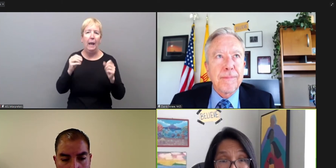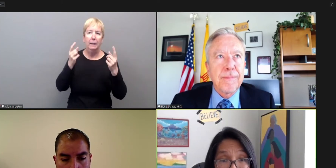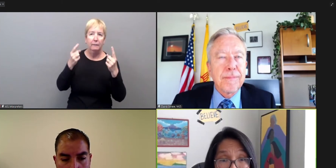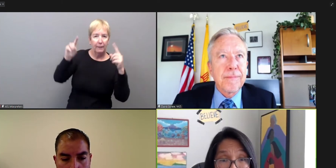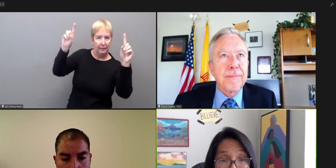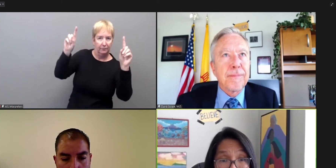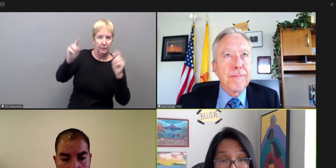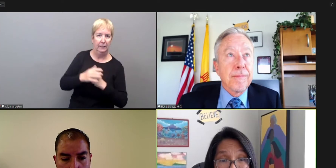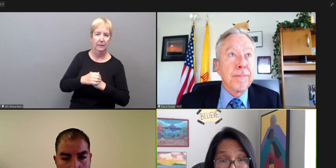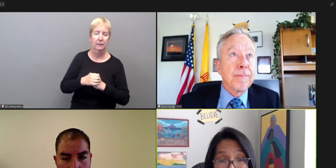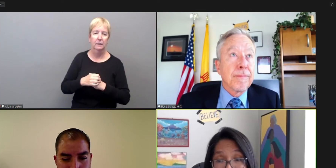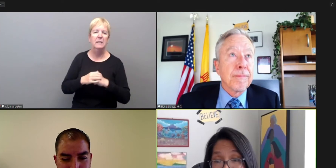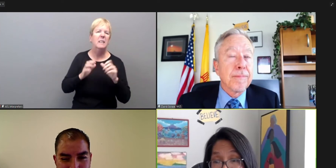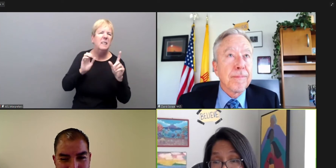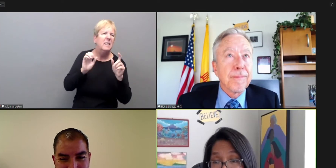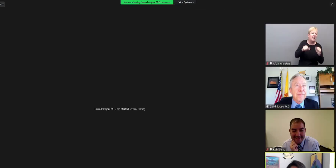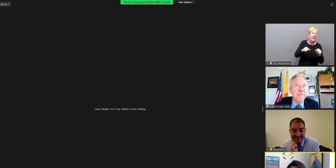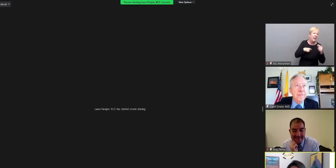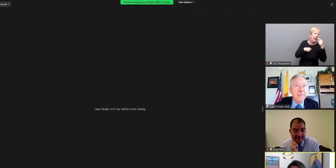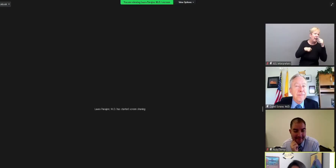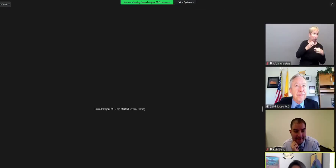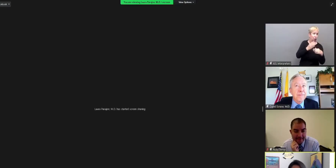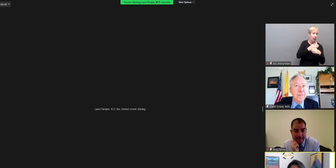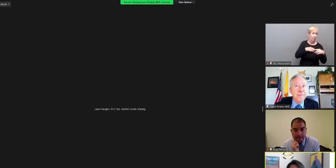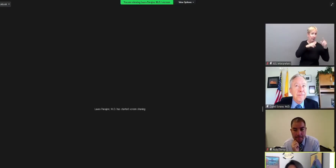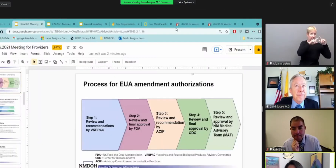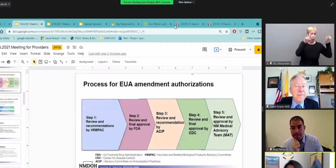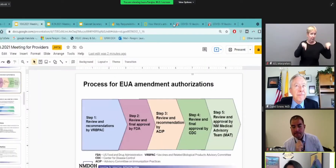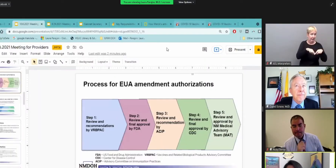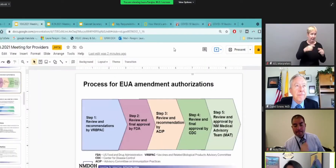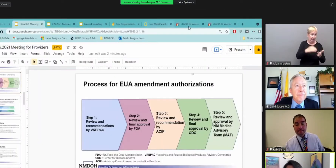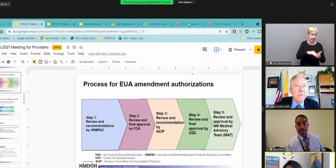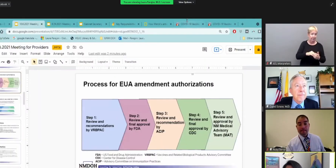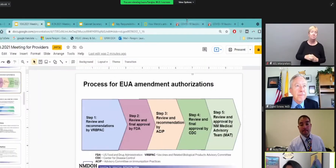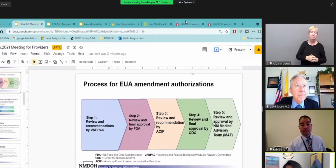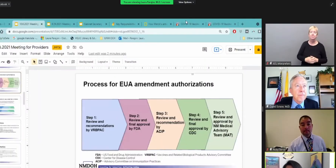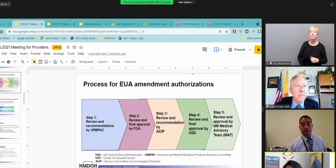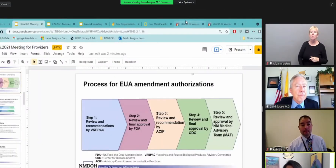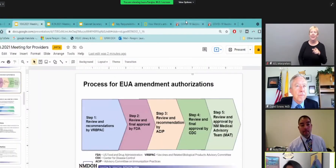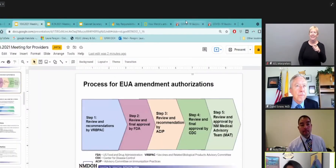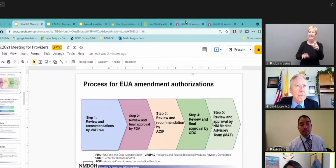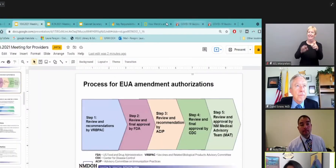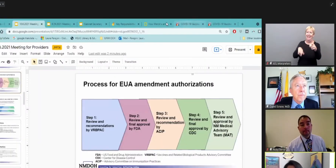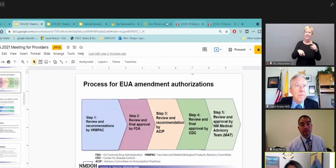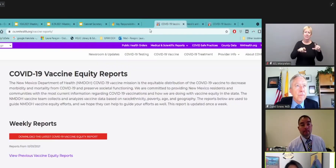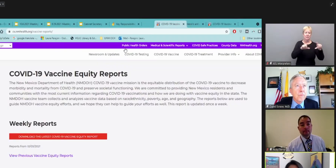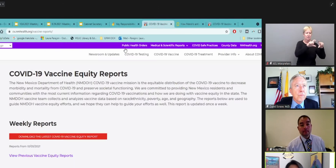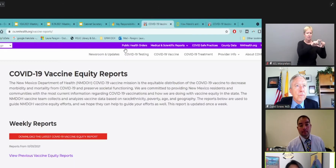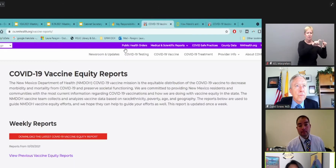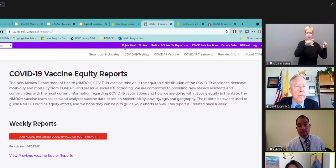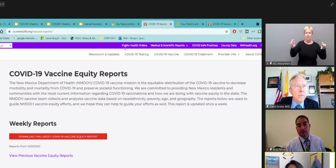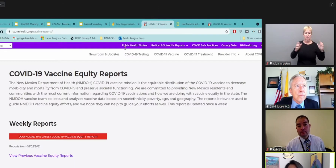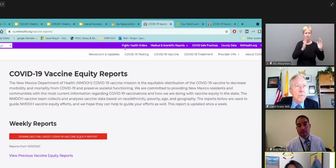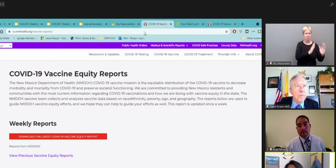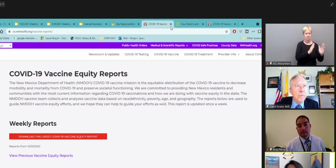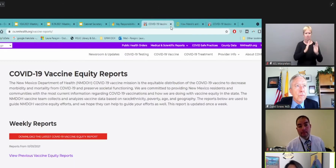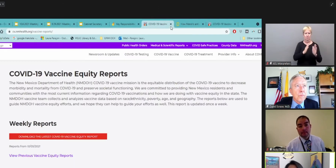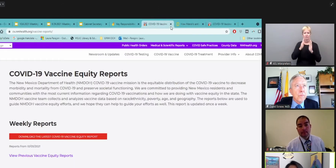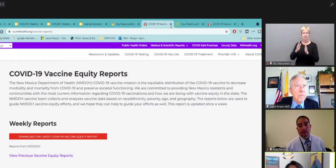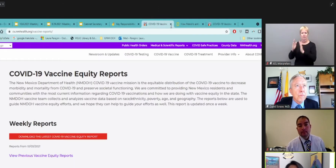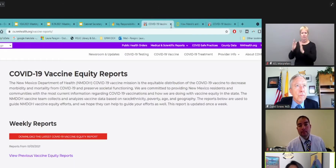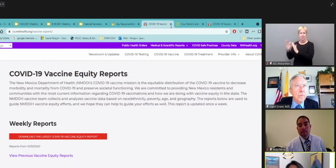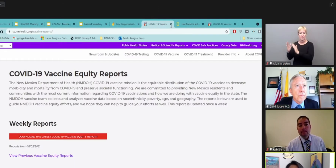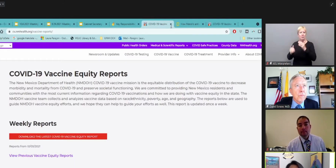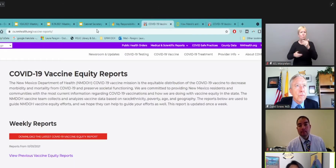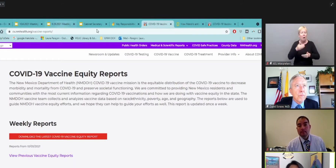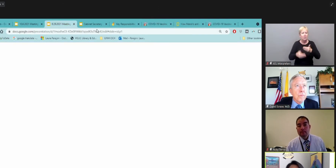share my screen again for like how they do this, the whole process? If you look at this whole process of, if you look at